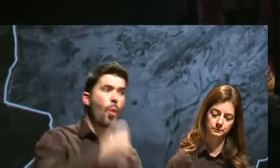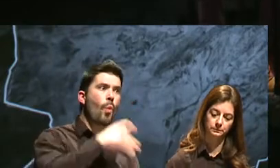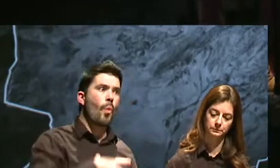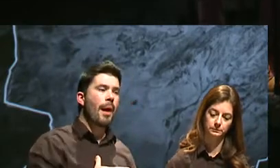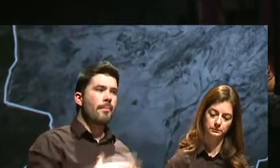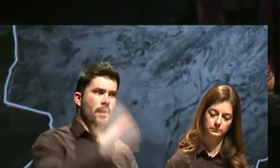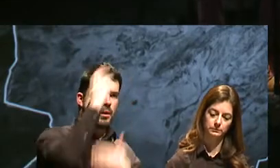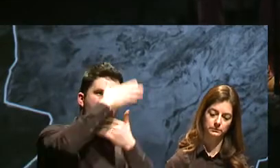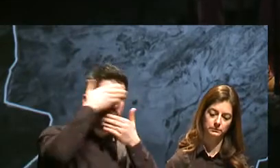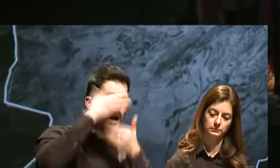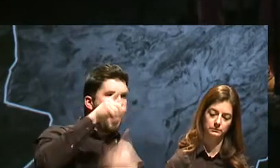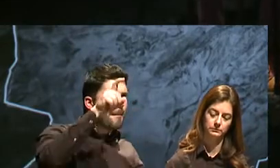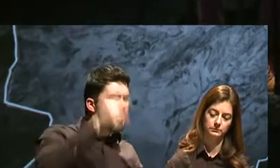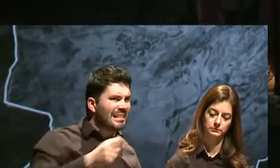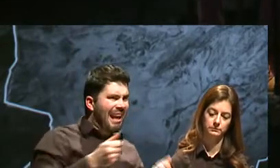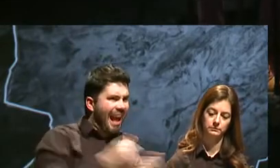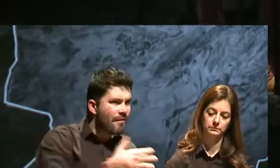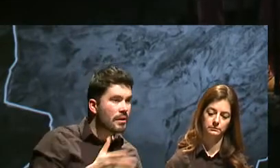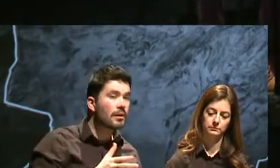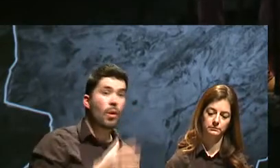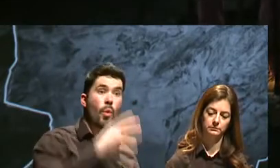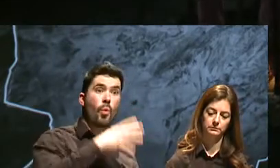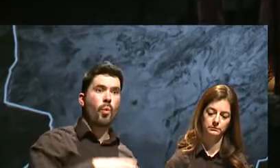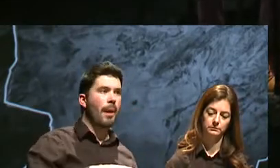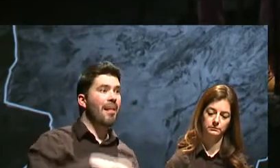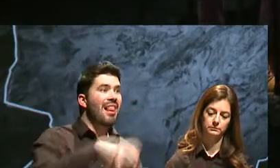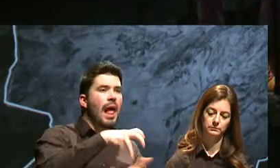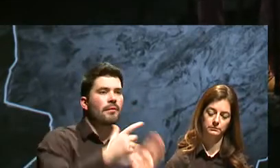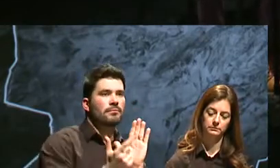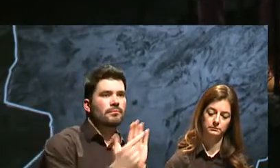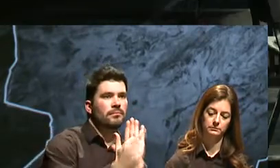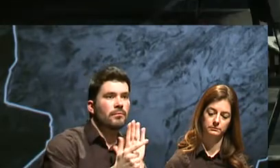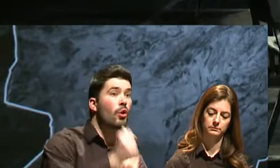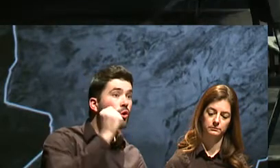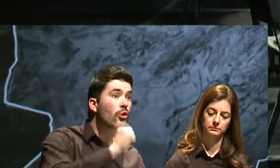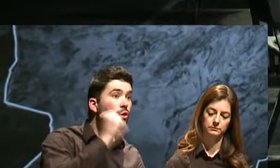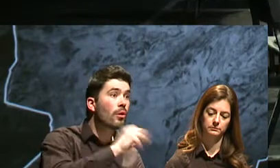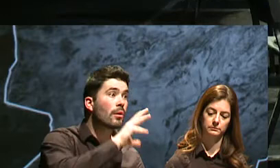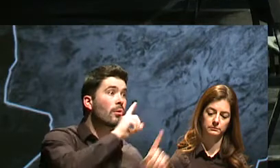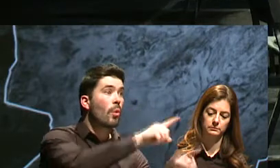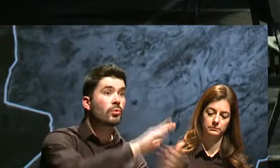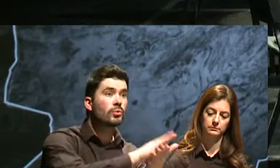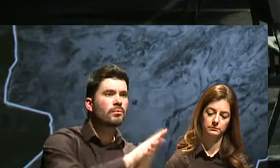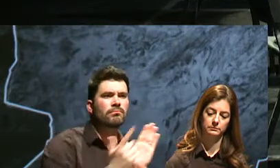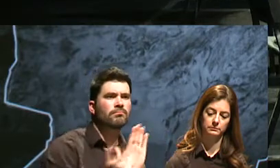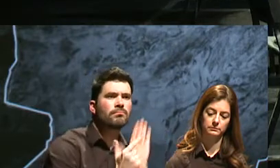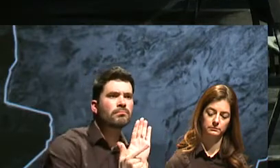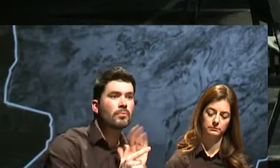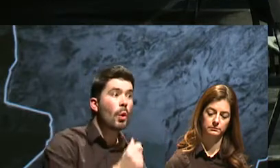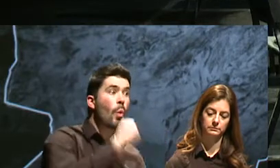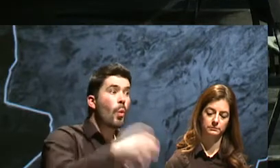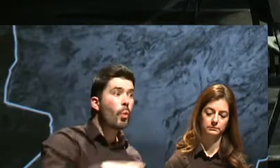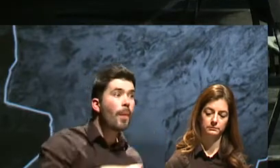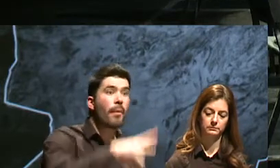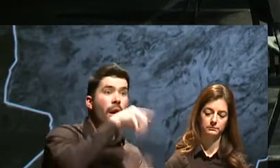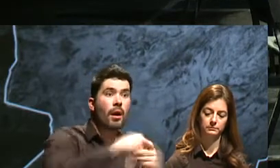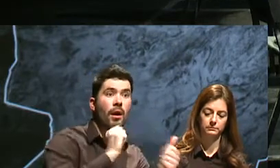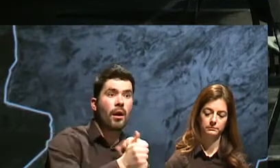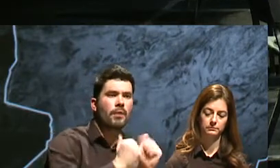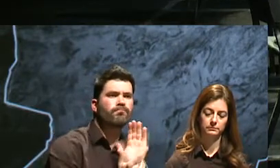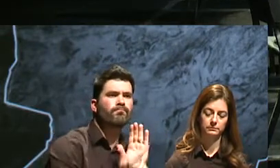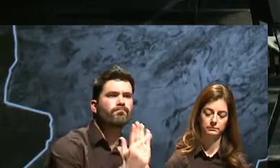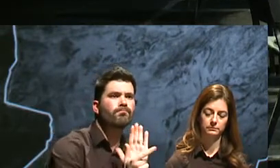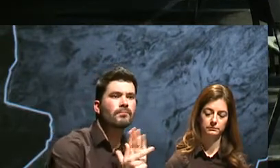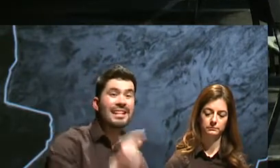wear the all-covering burqa. Women are banned from laughing loudly. Girls are banned from going to school. Women are banned from playing